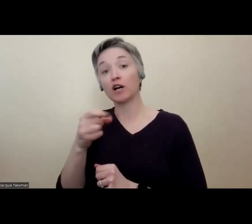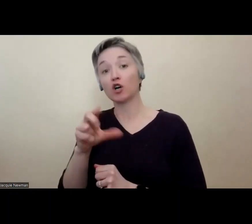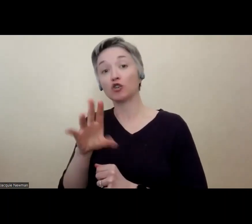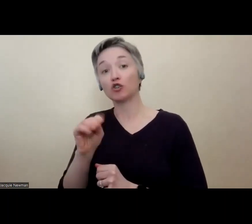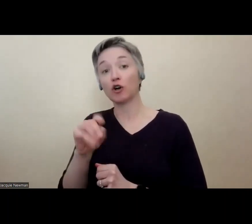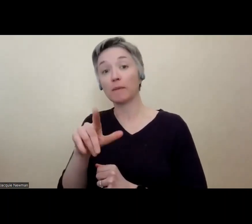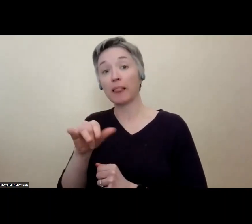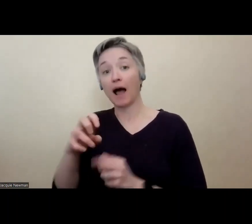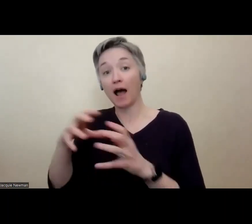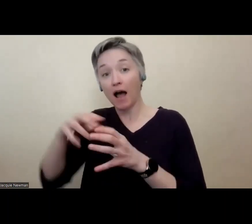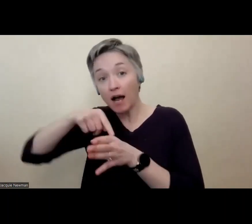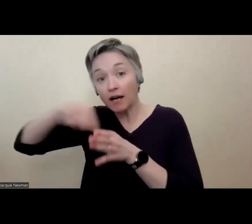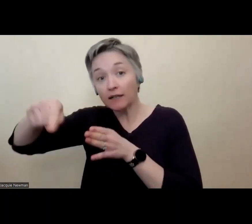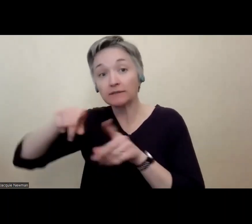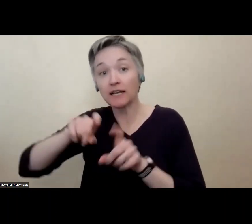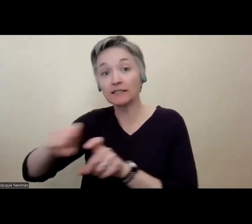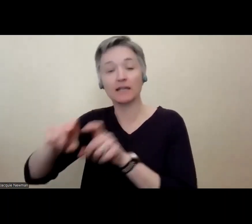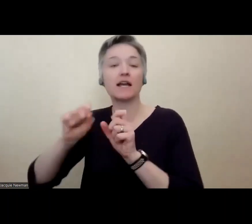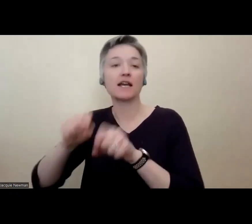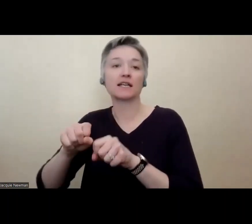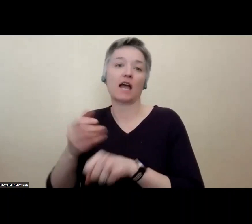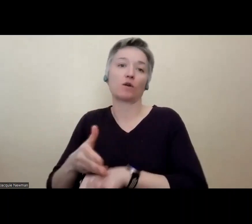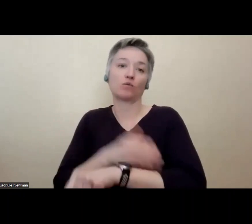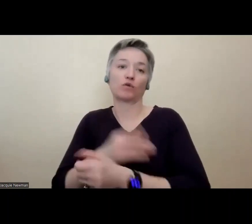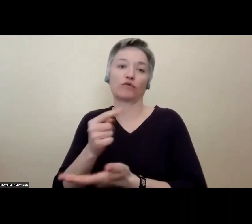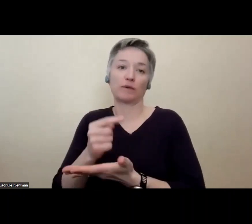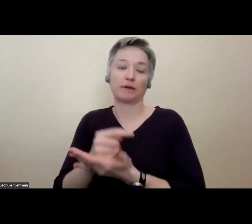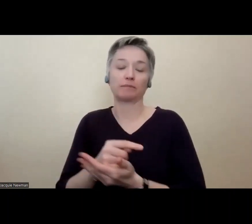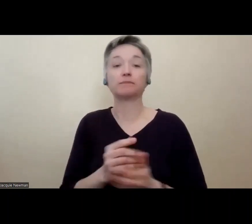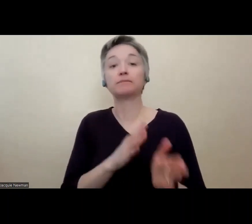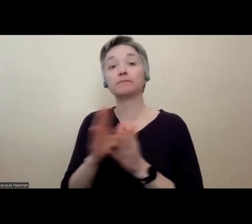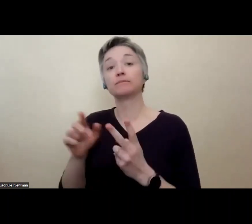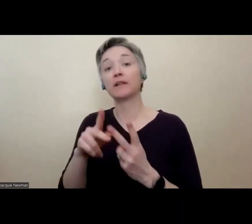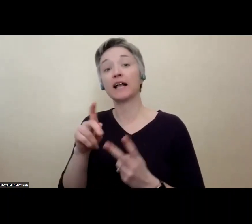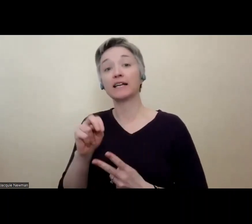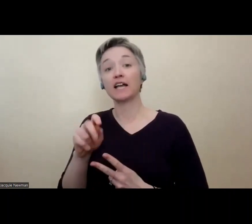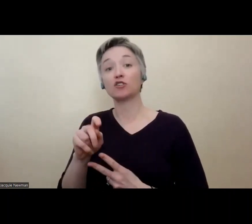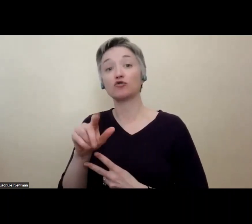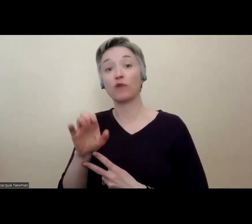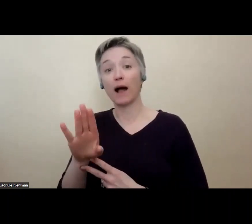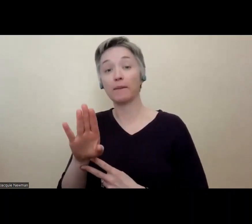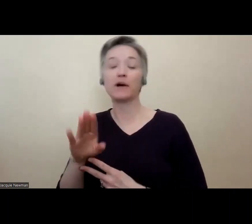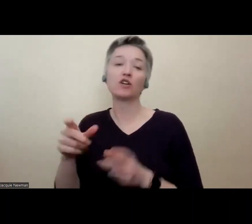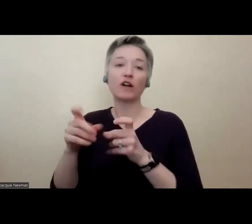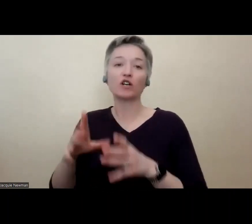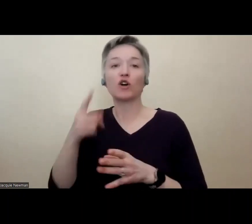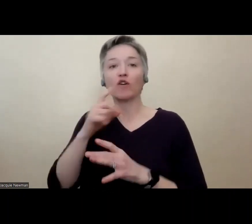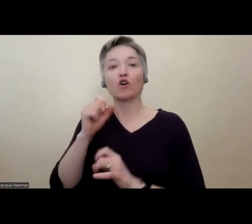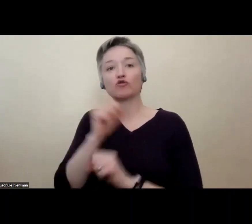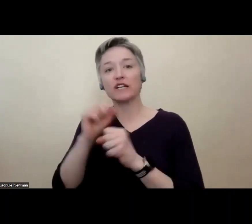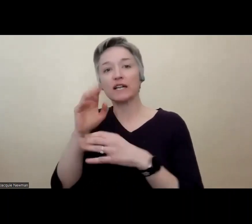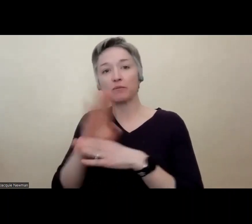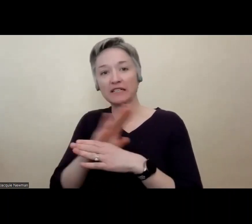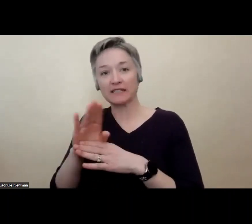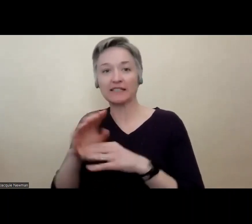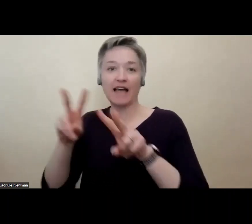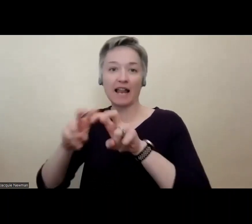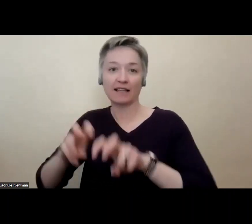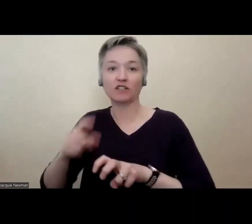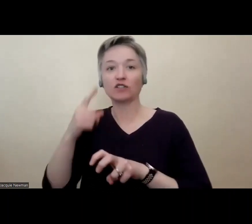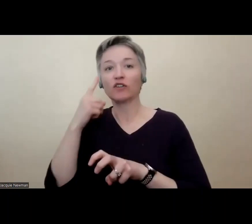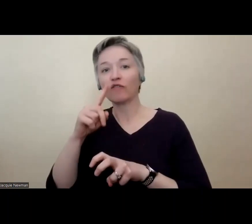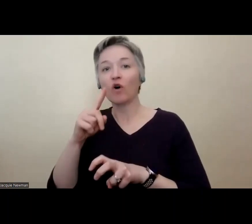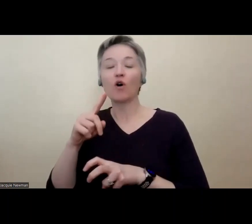inform treatment. Ken Streb is the Director of Strategic Business Analytics for Strong Memorial, Highland, and the